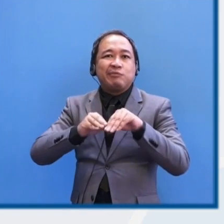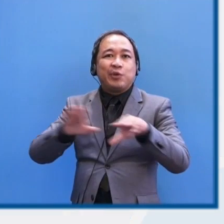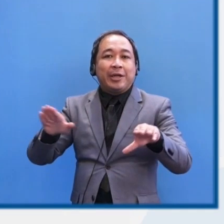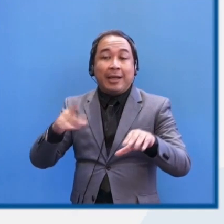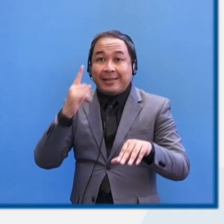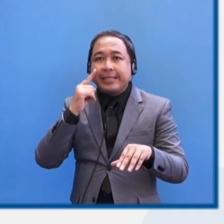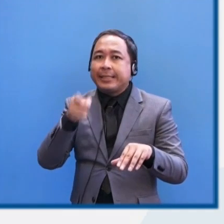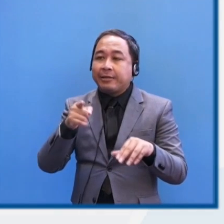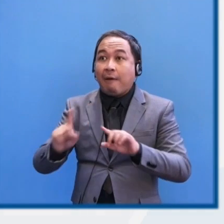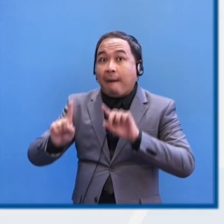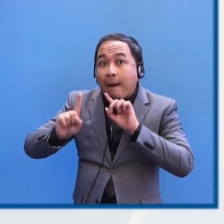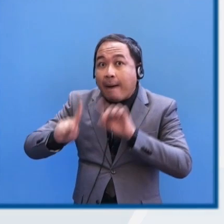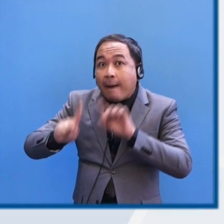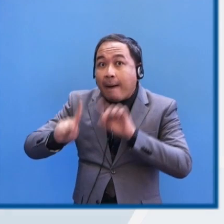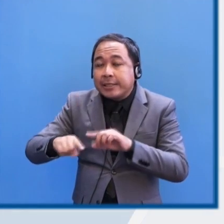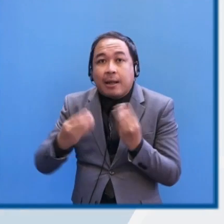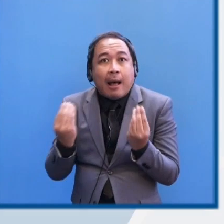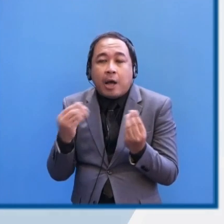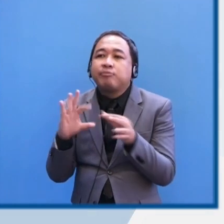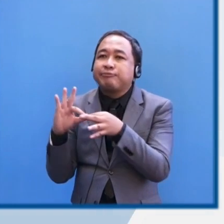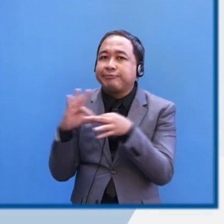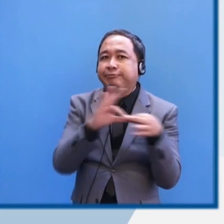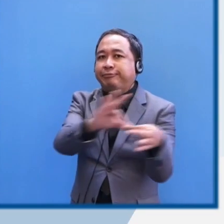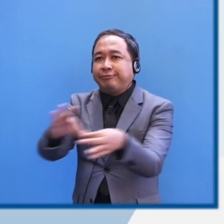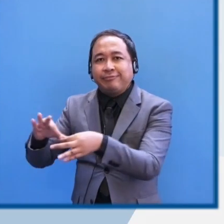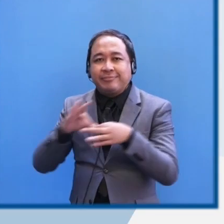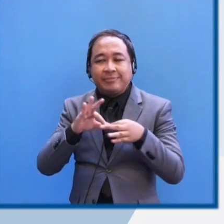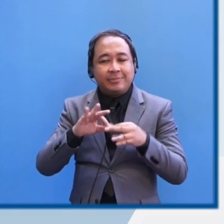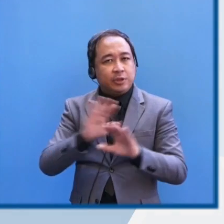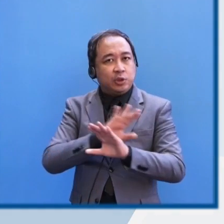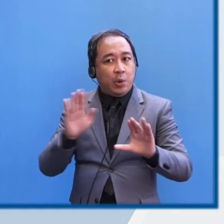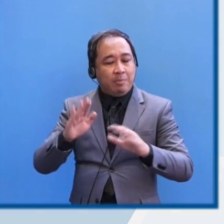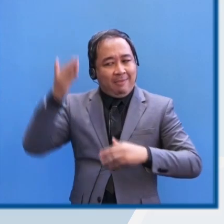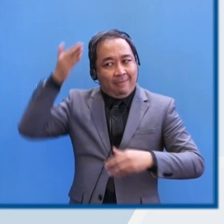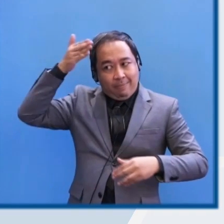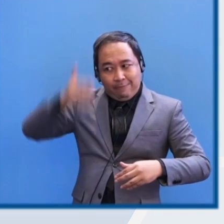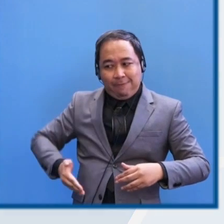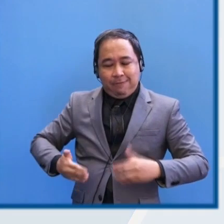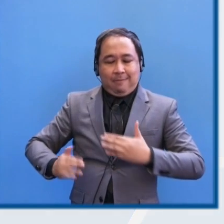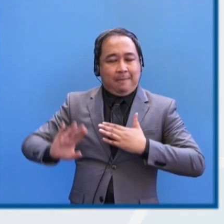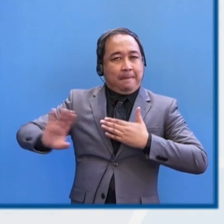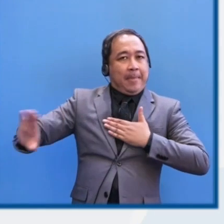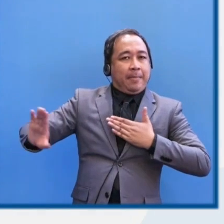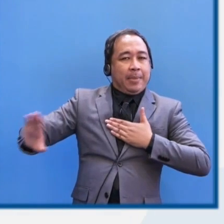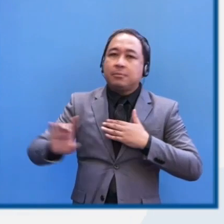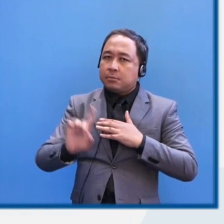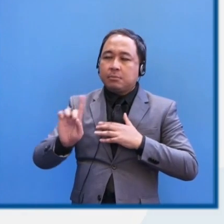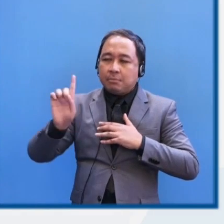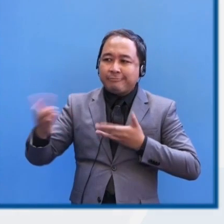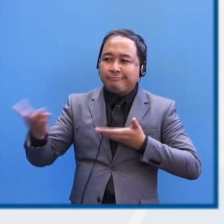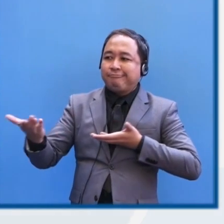that not the scientists alone are communicating the results of their work, but they work together